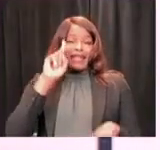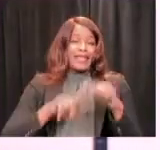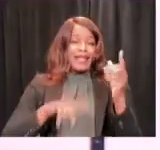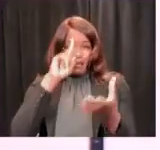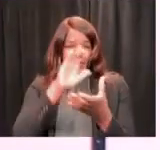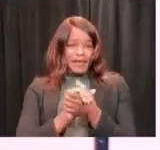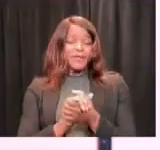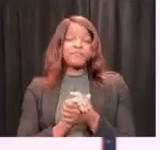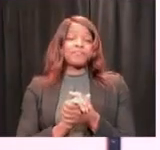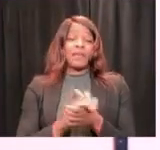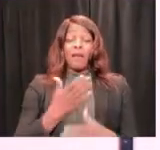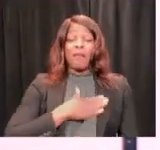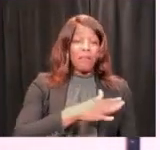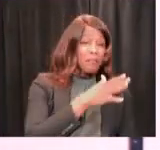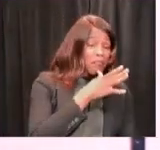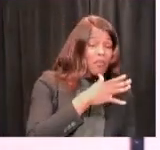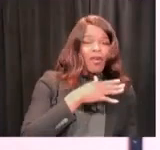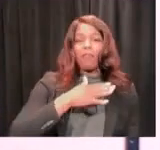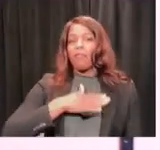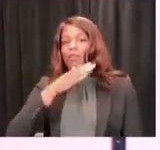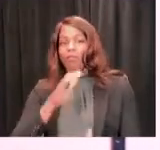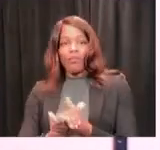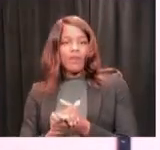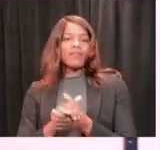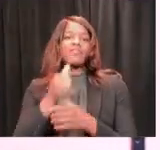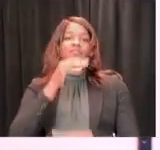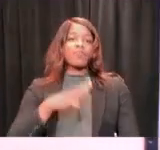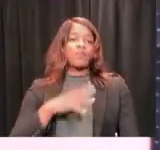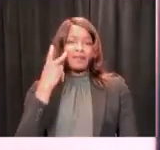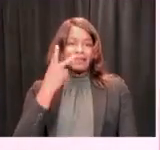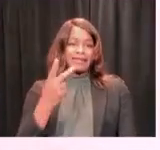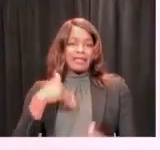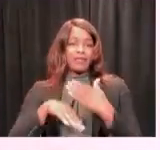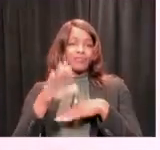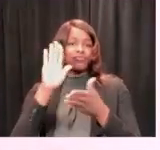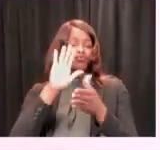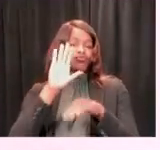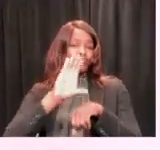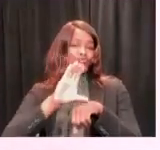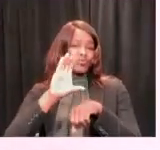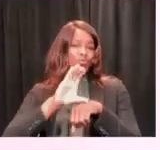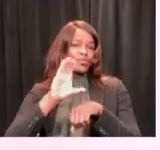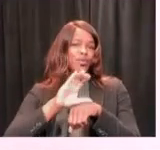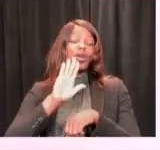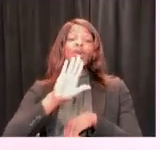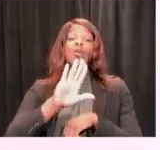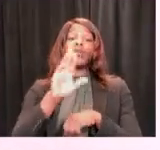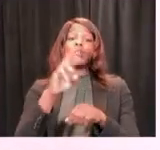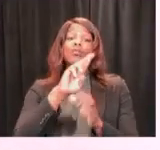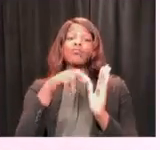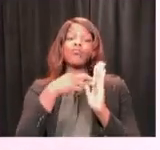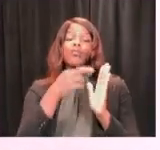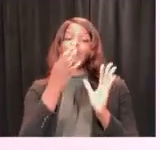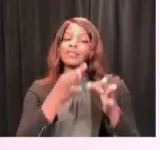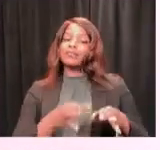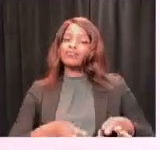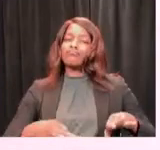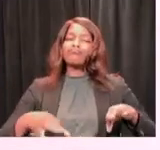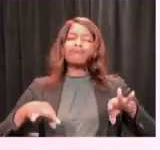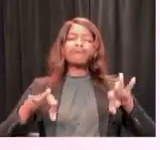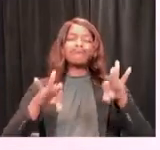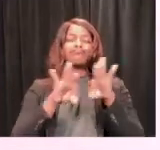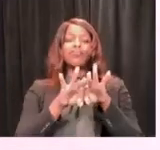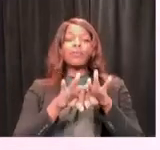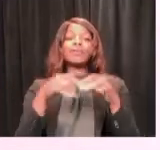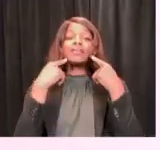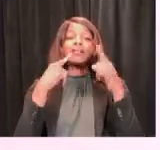my own mom or whether it's my wife or whether it's the women that I see in the life of our church, your role matters. And I want to say to every